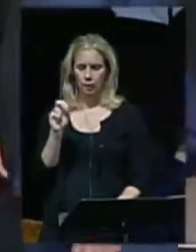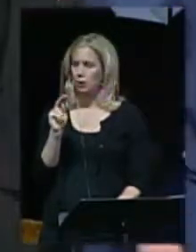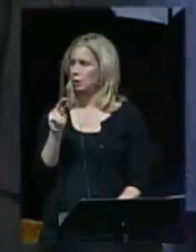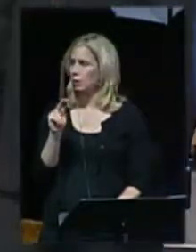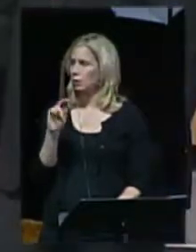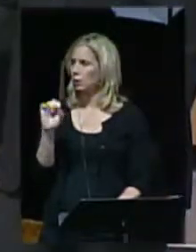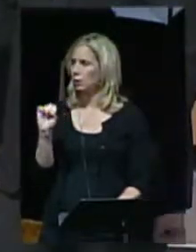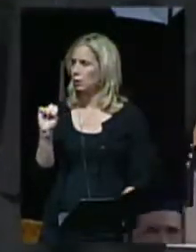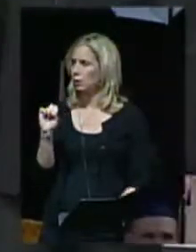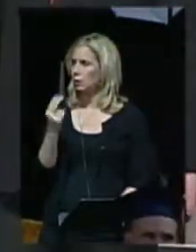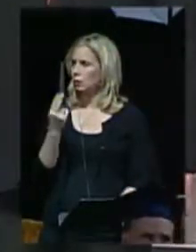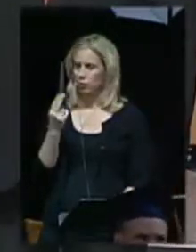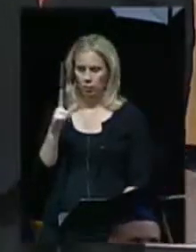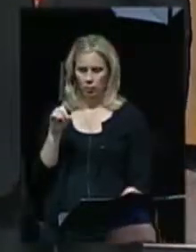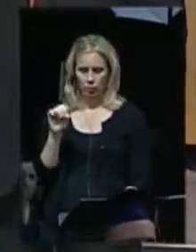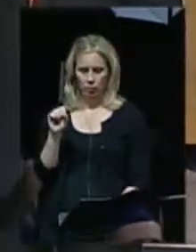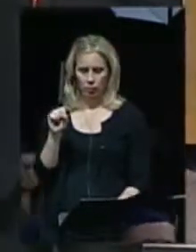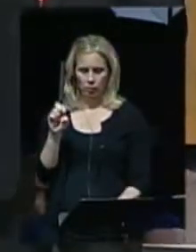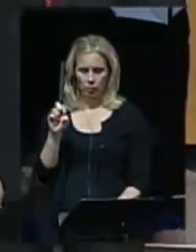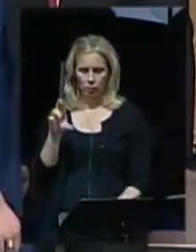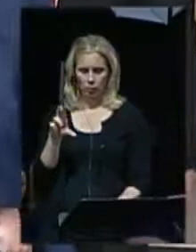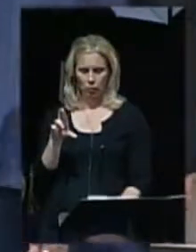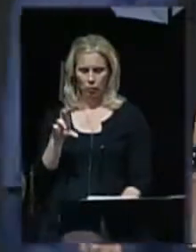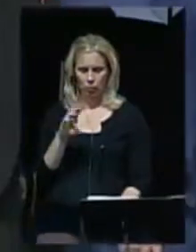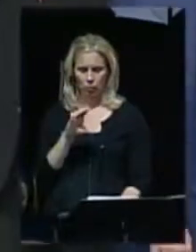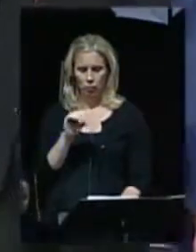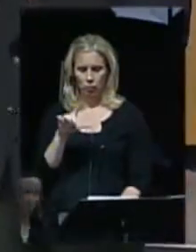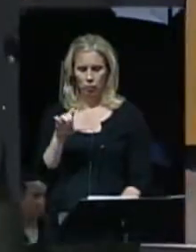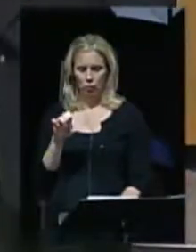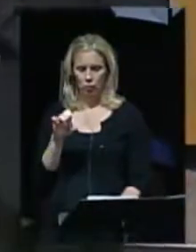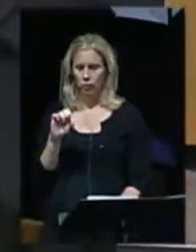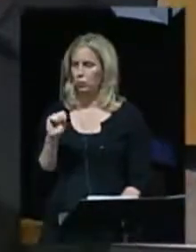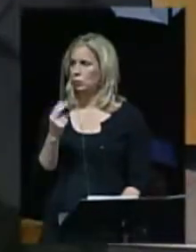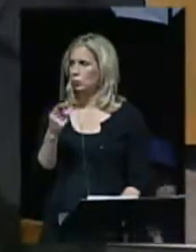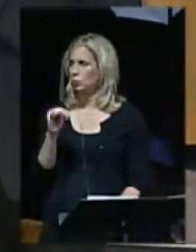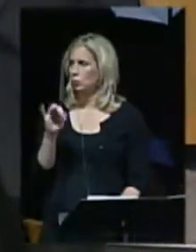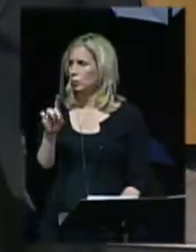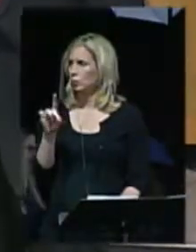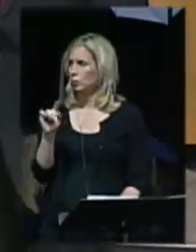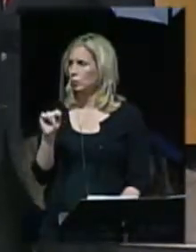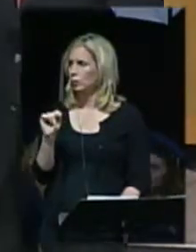Talon Schlosser. Cole Schmidt.